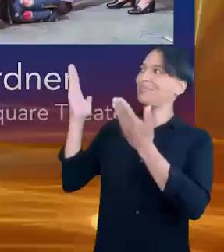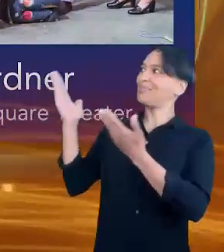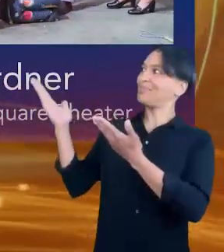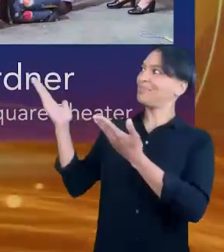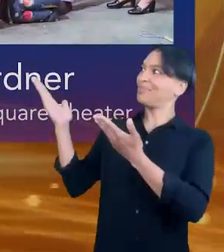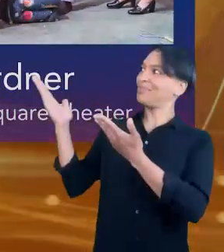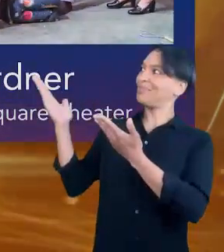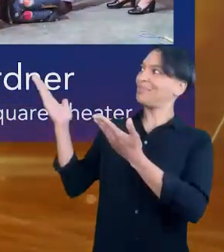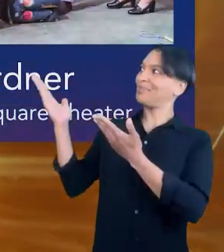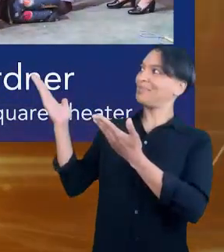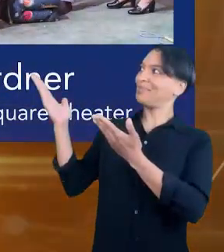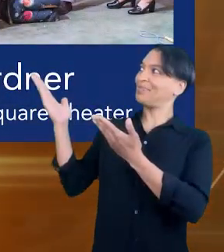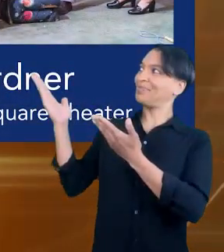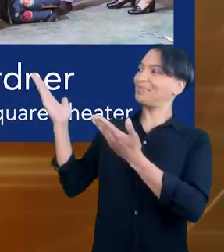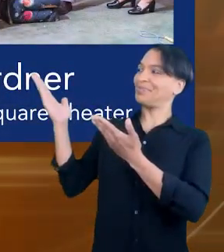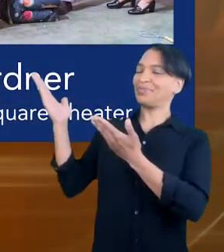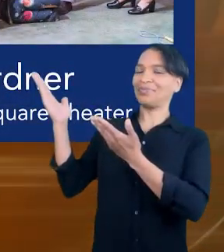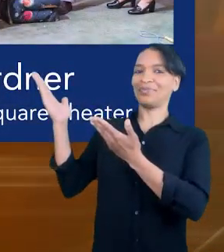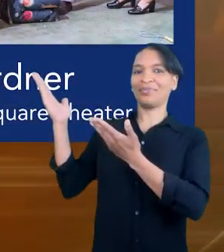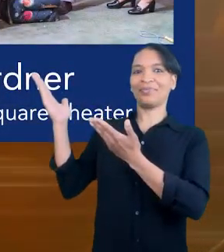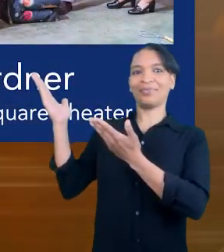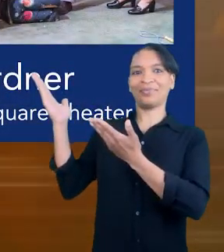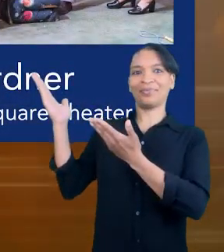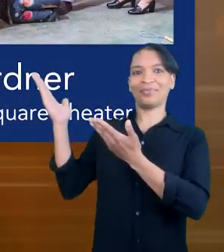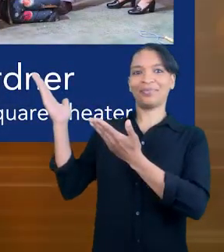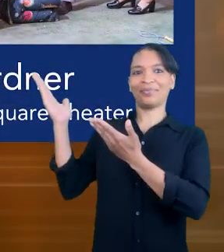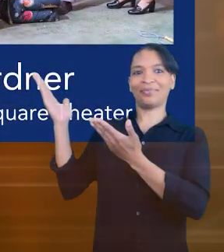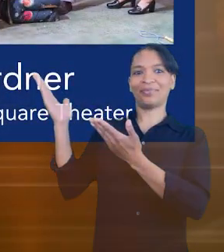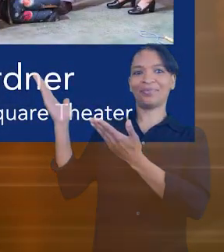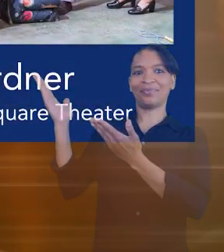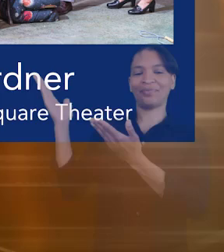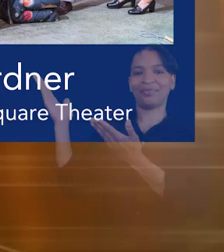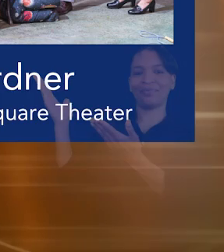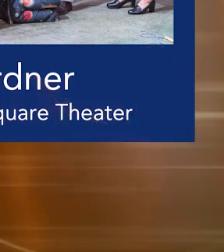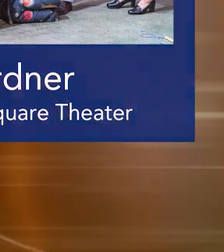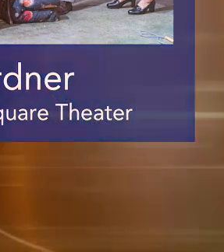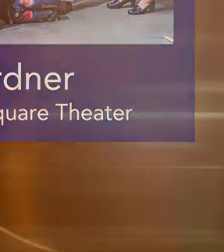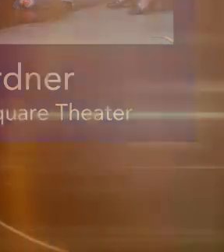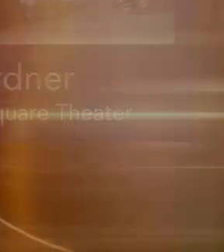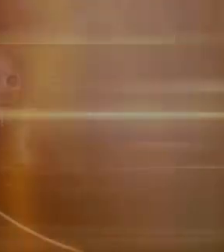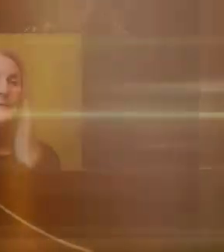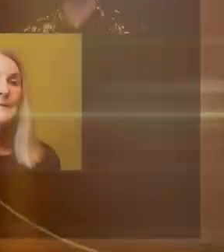Lee McKeska Gardner, Cloud 9, The Nora at Central Square Theater.